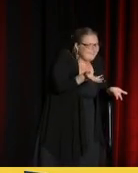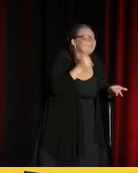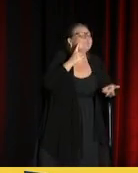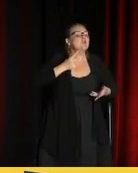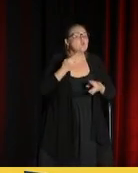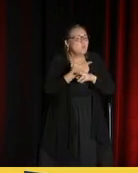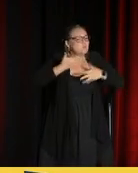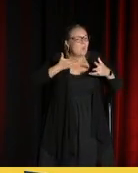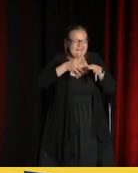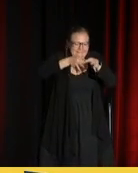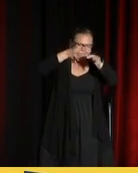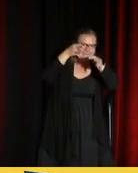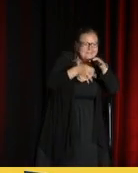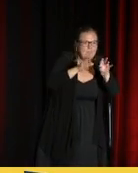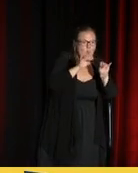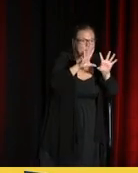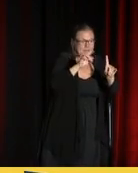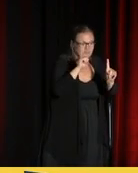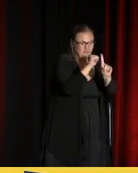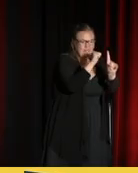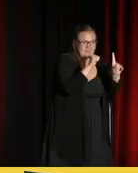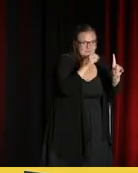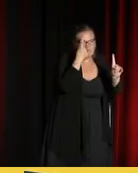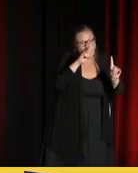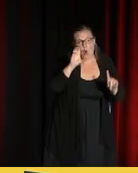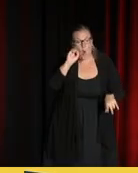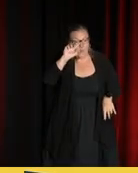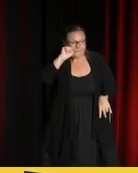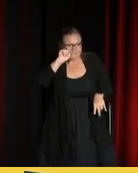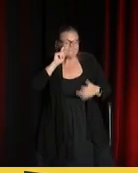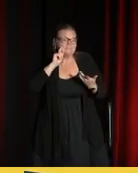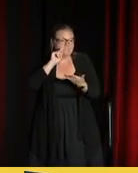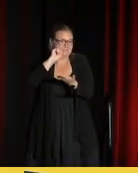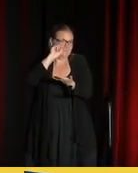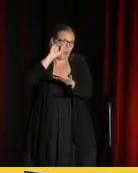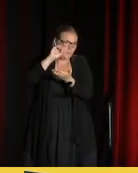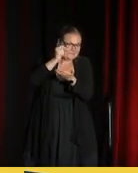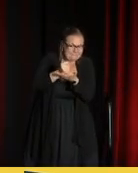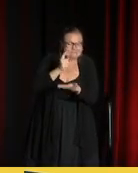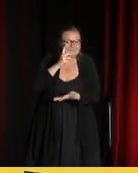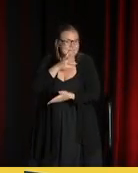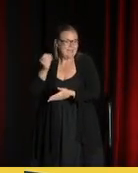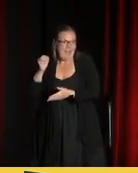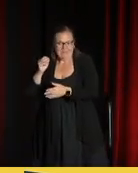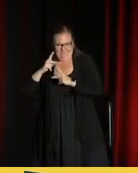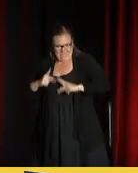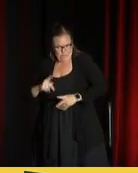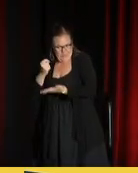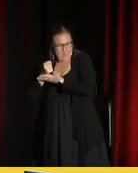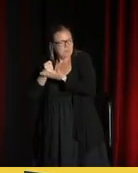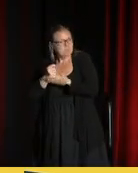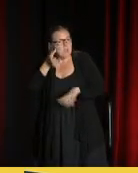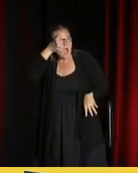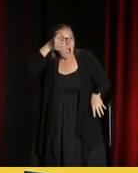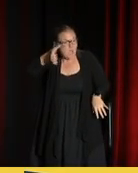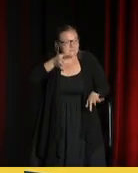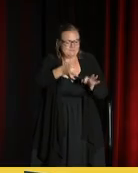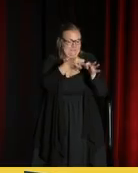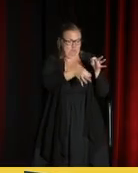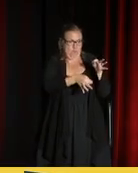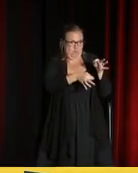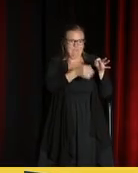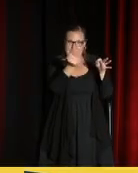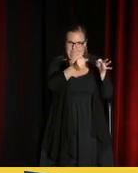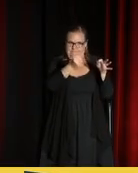simple magic tricks as a form of occupational and physical therapy. The concept's pretty simple, but the research